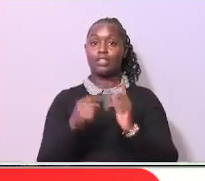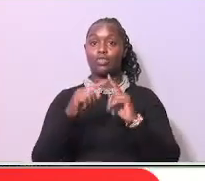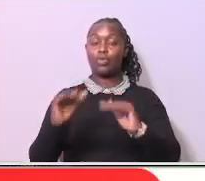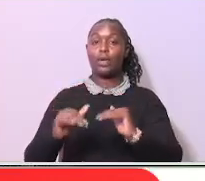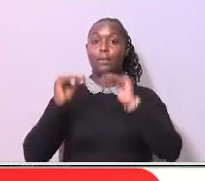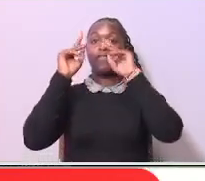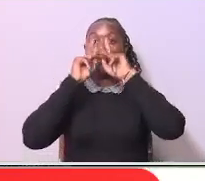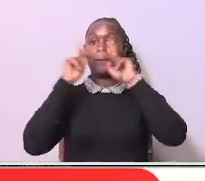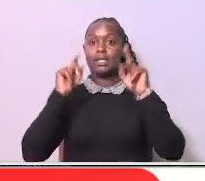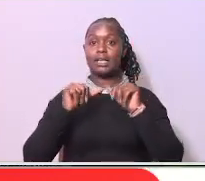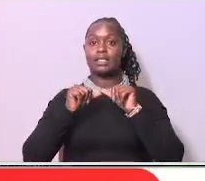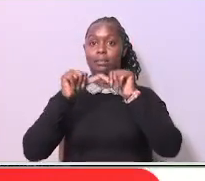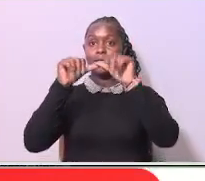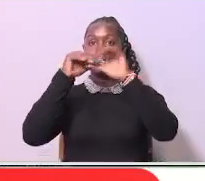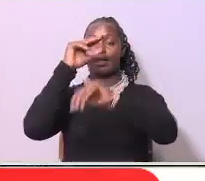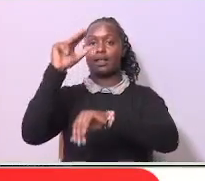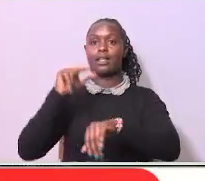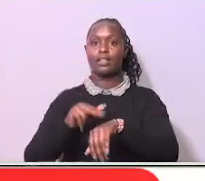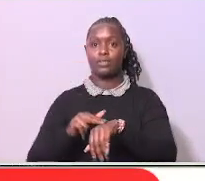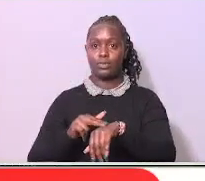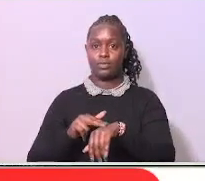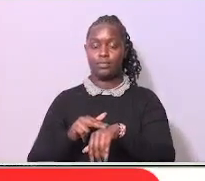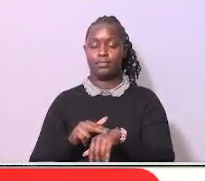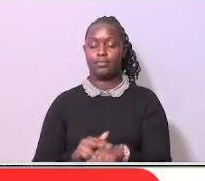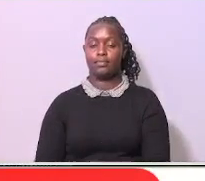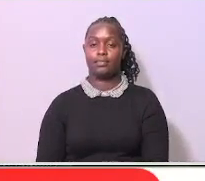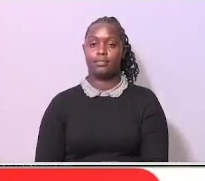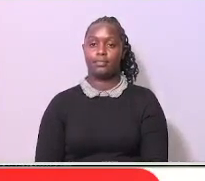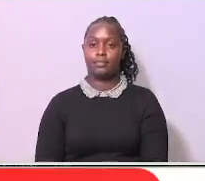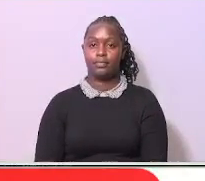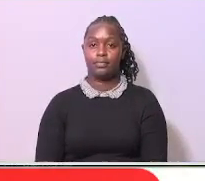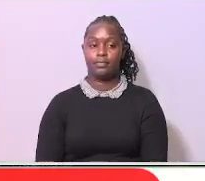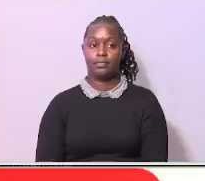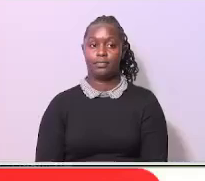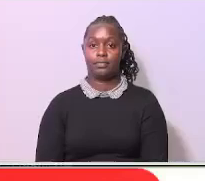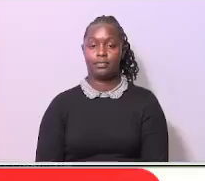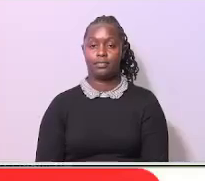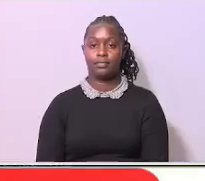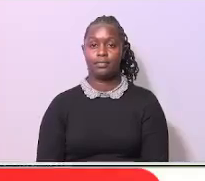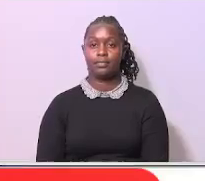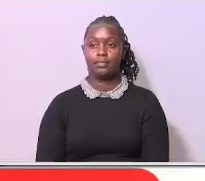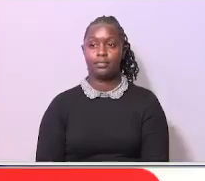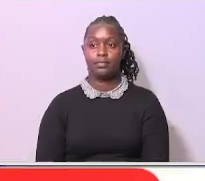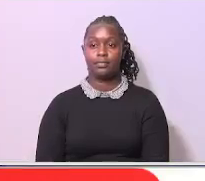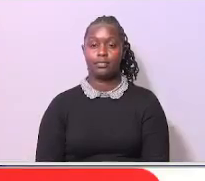and stability in the nation. Nelly Lusigi, TV 47.